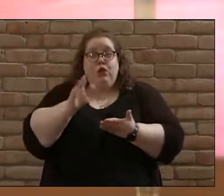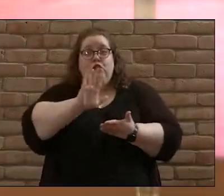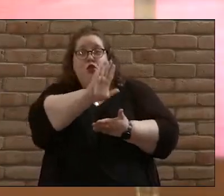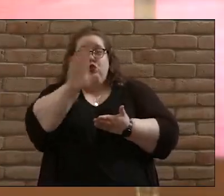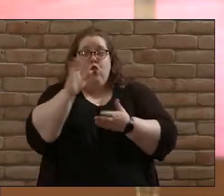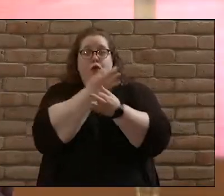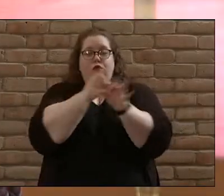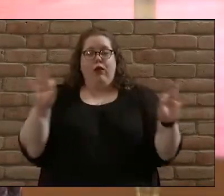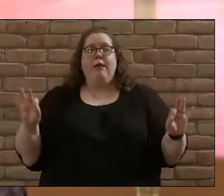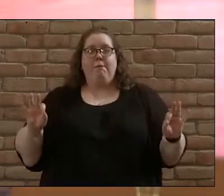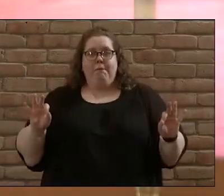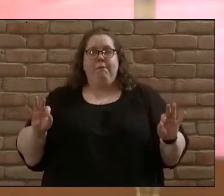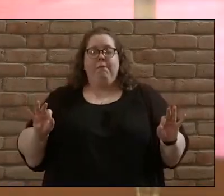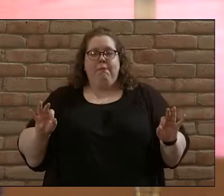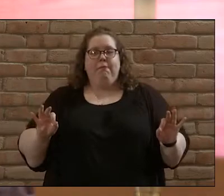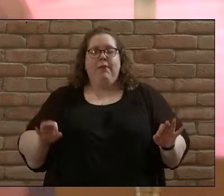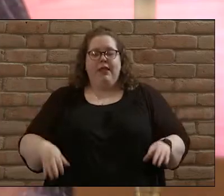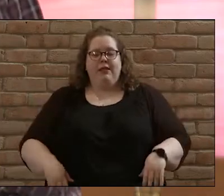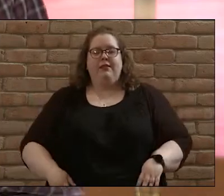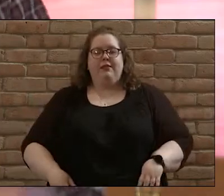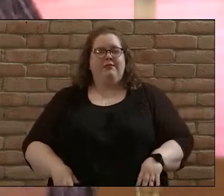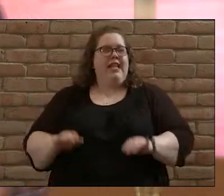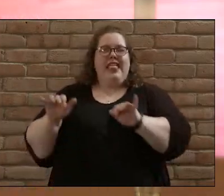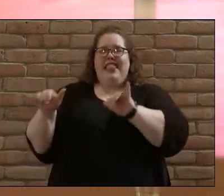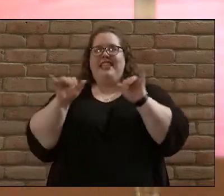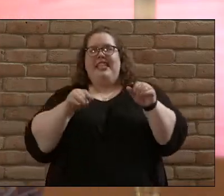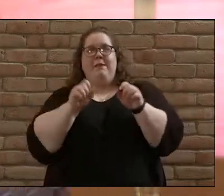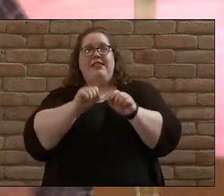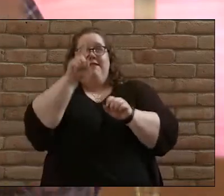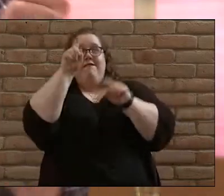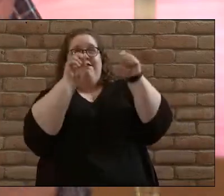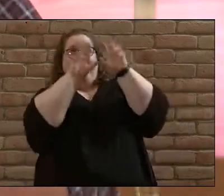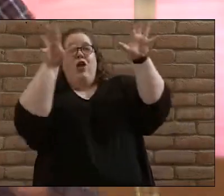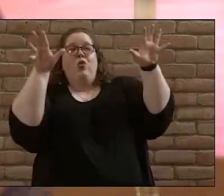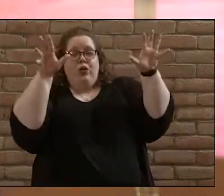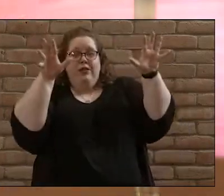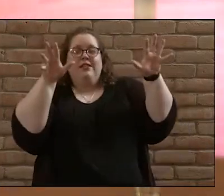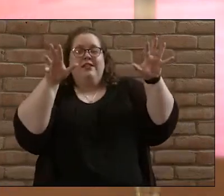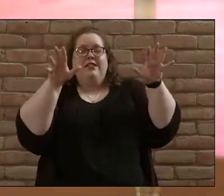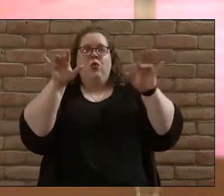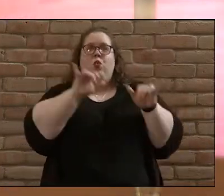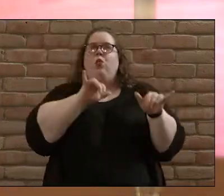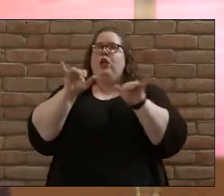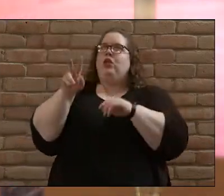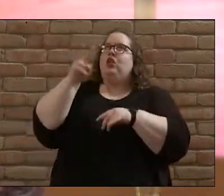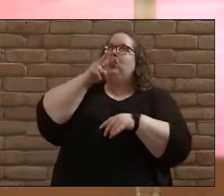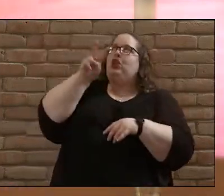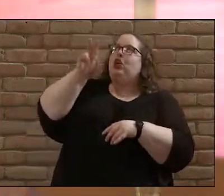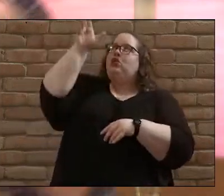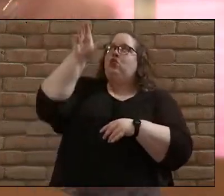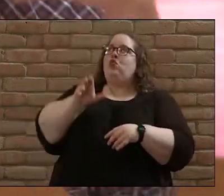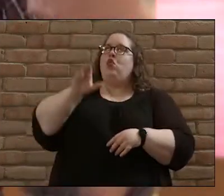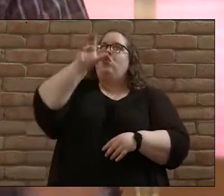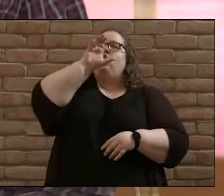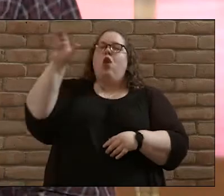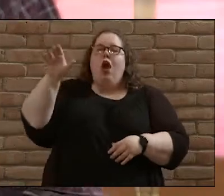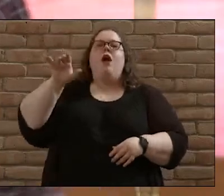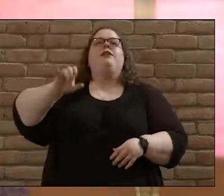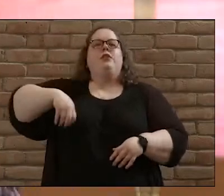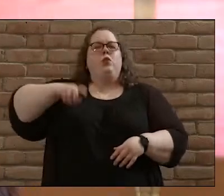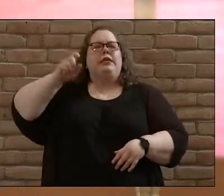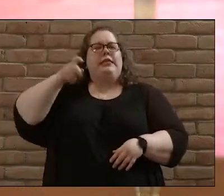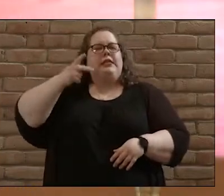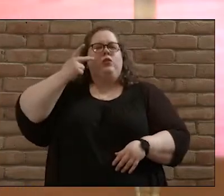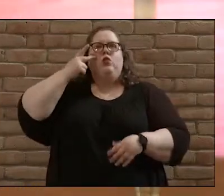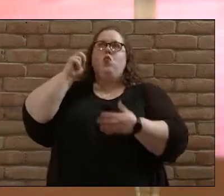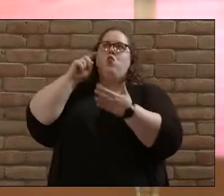freedom. And just like fireworks on the 4th of July, when we look to the cross, we should see a